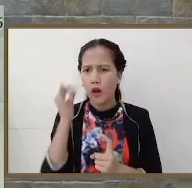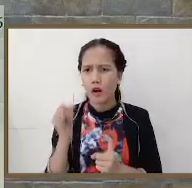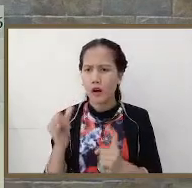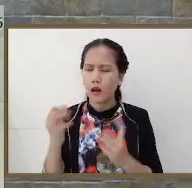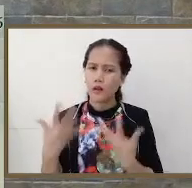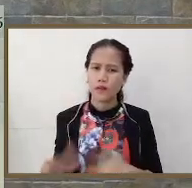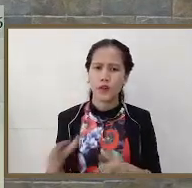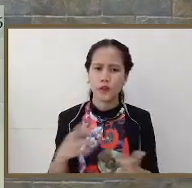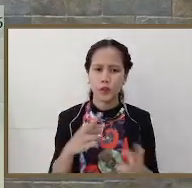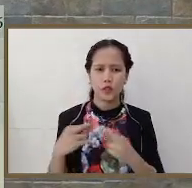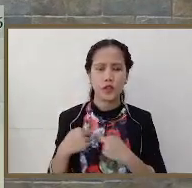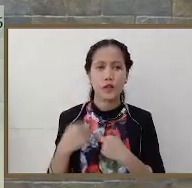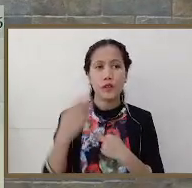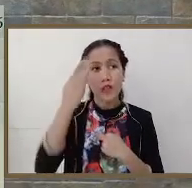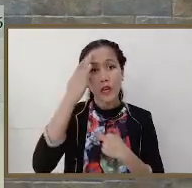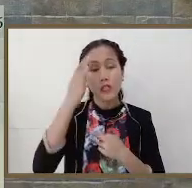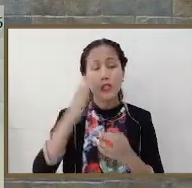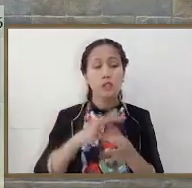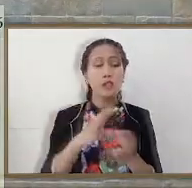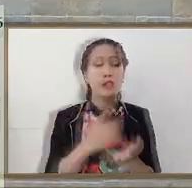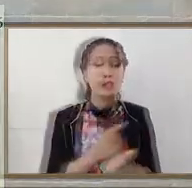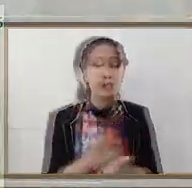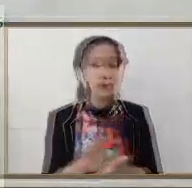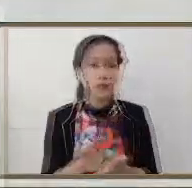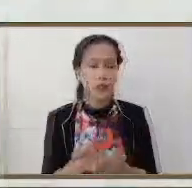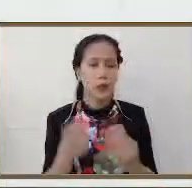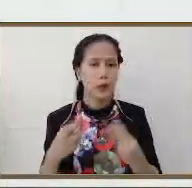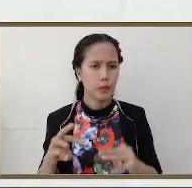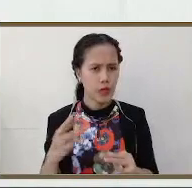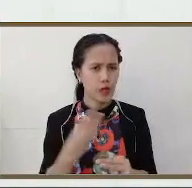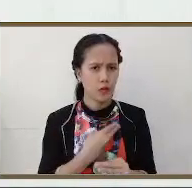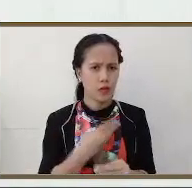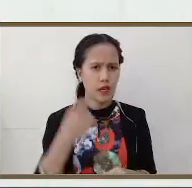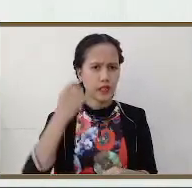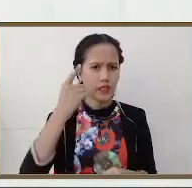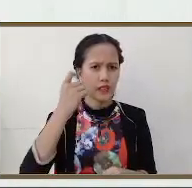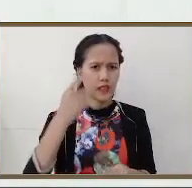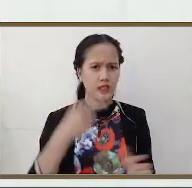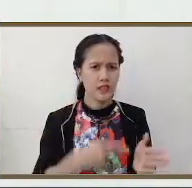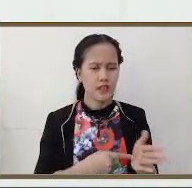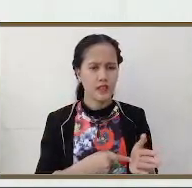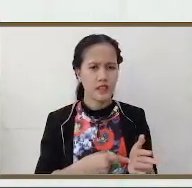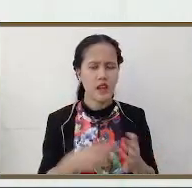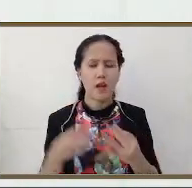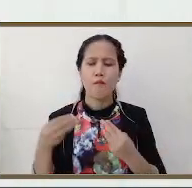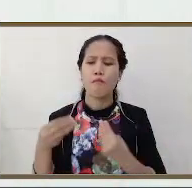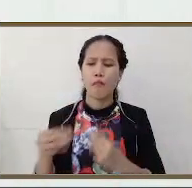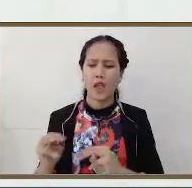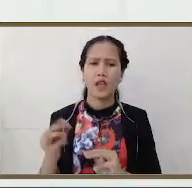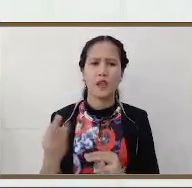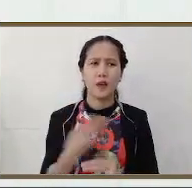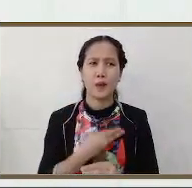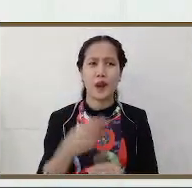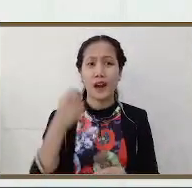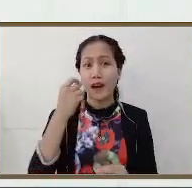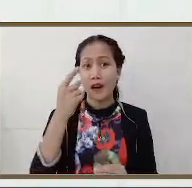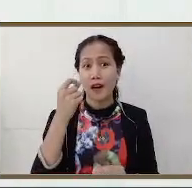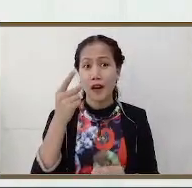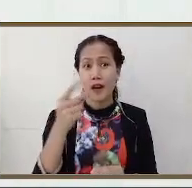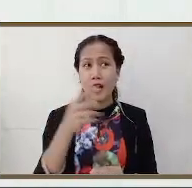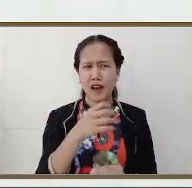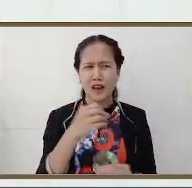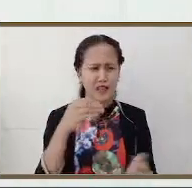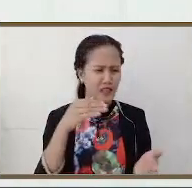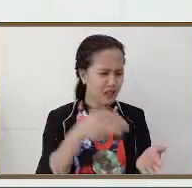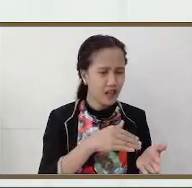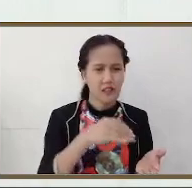truth. Naway naiintindihan natin ito, mga kapatid. You see, naway maintindihan natin ito at